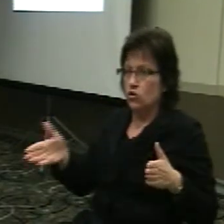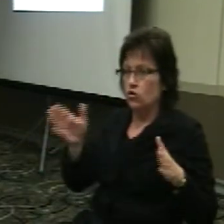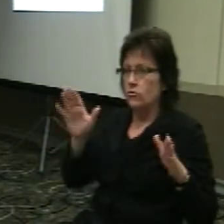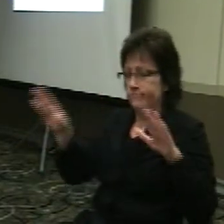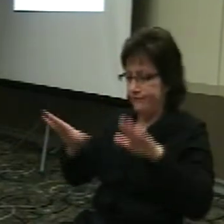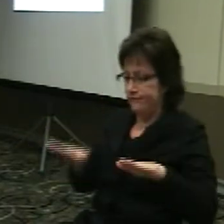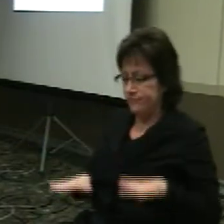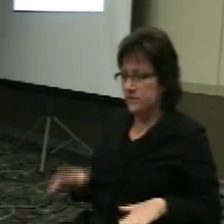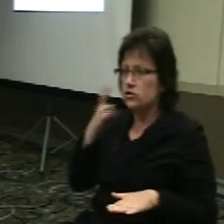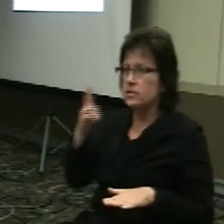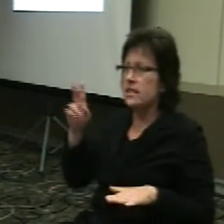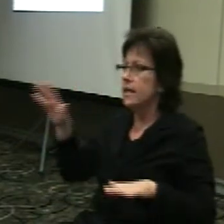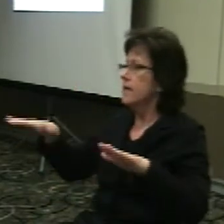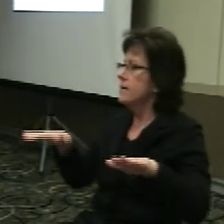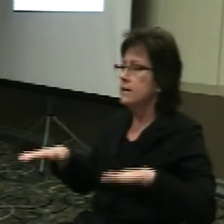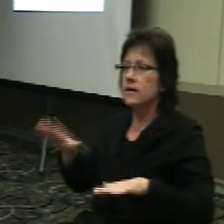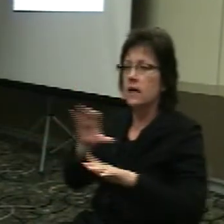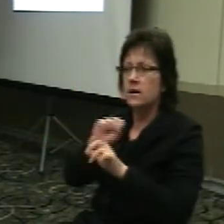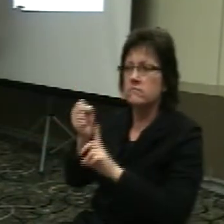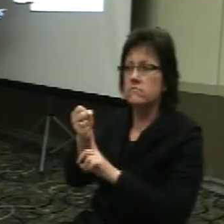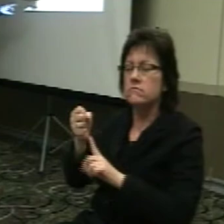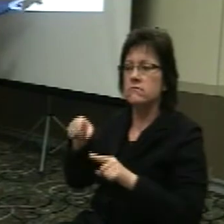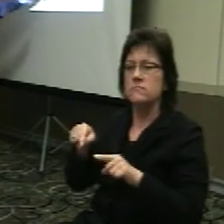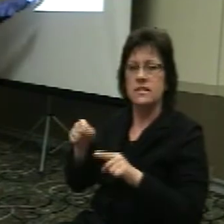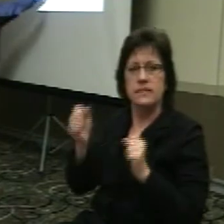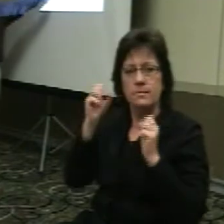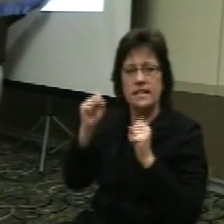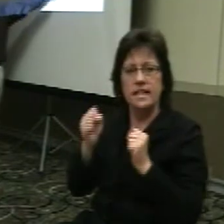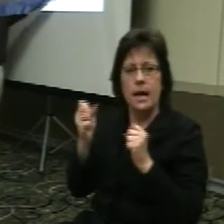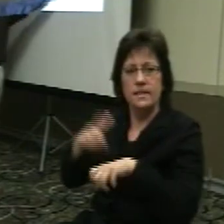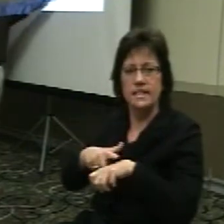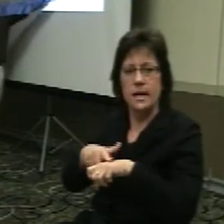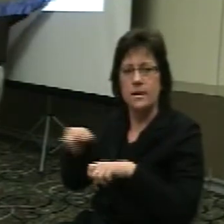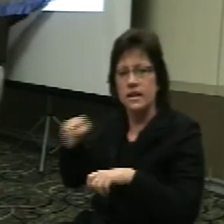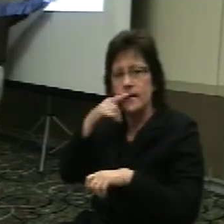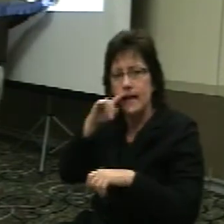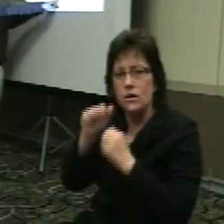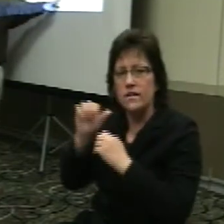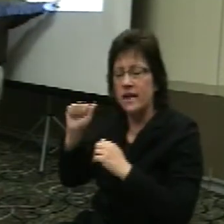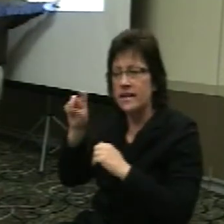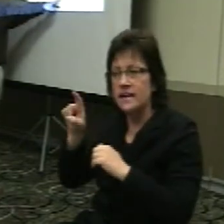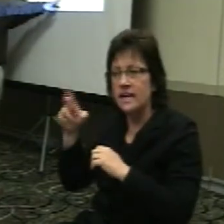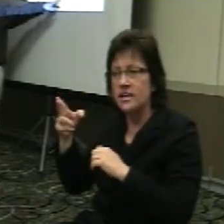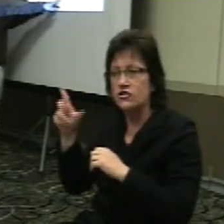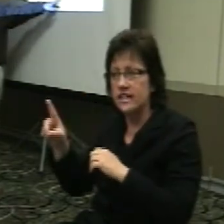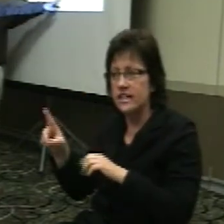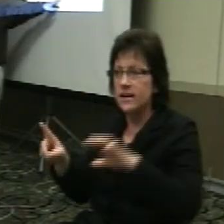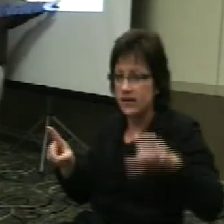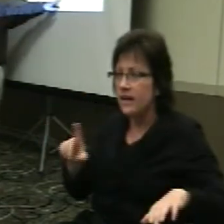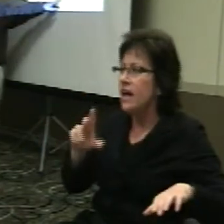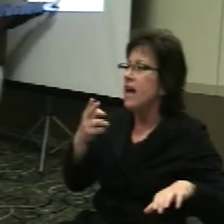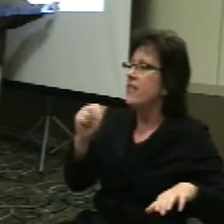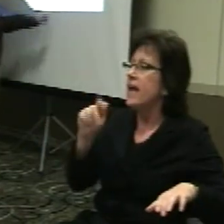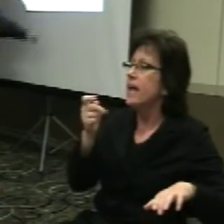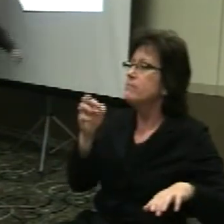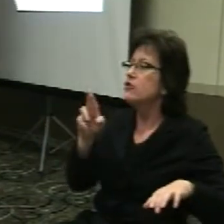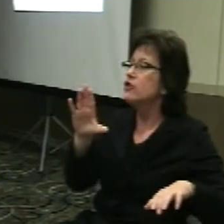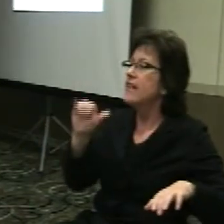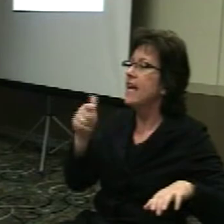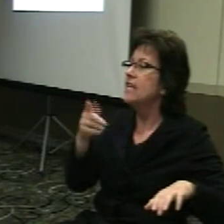sometimes just looking at the context. It is amazing how many times, here's my kid with ADHD, and here's the hamster cage.